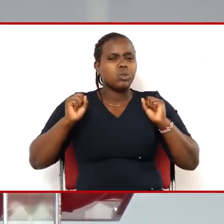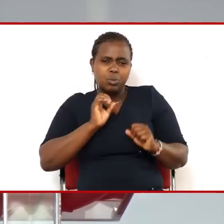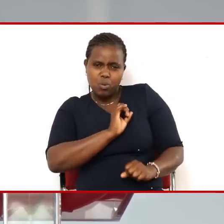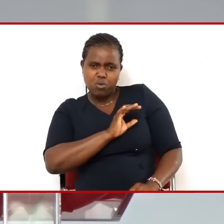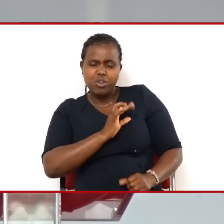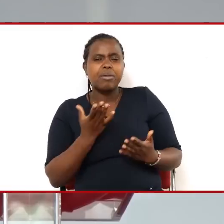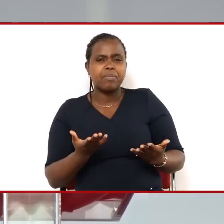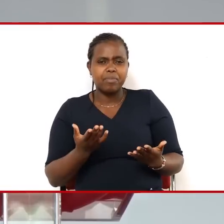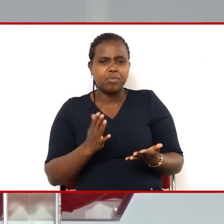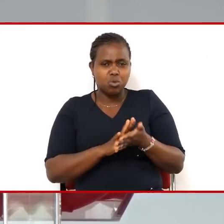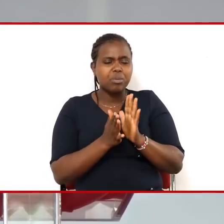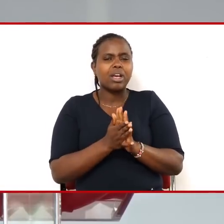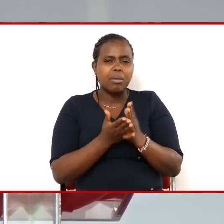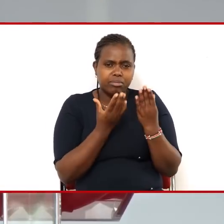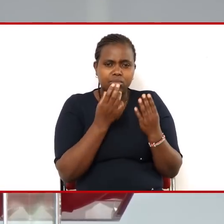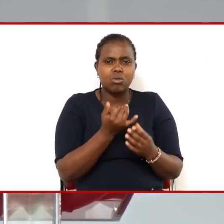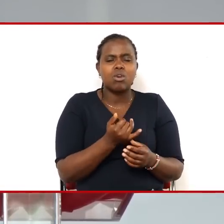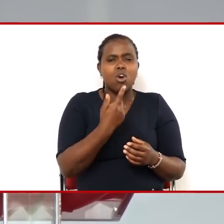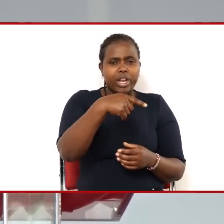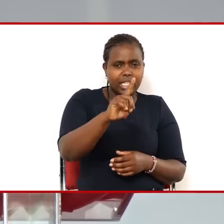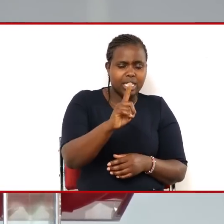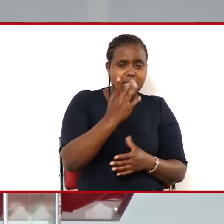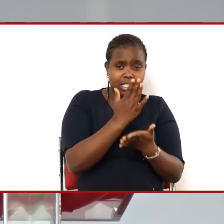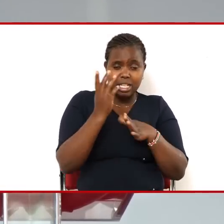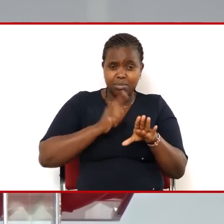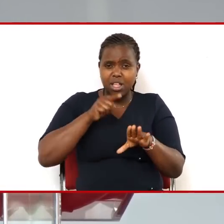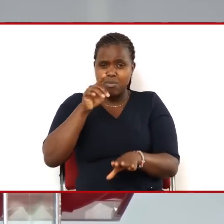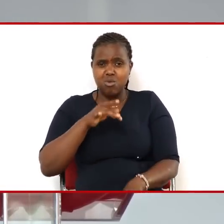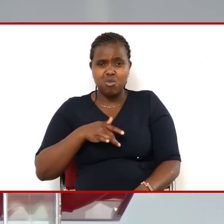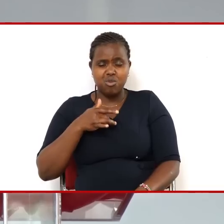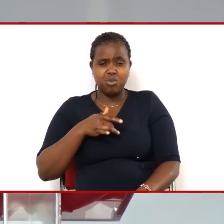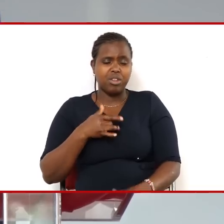fear to be reproached. You will fear to go through